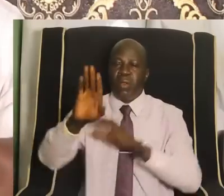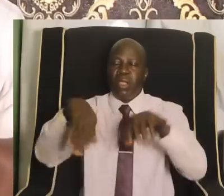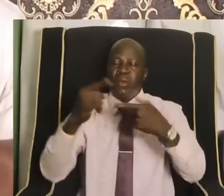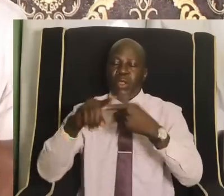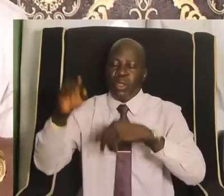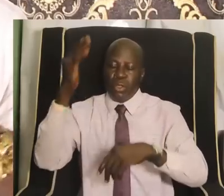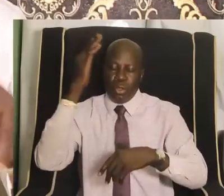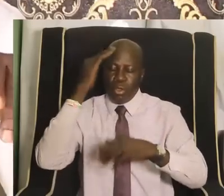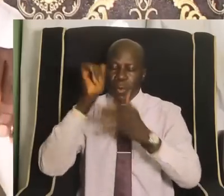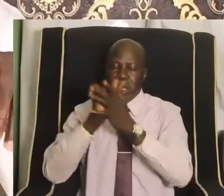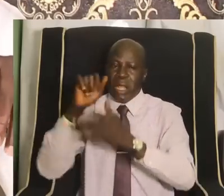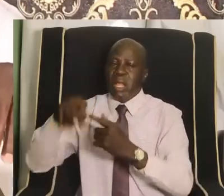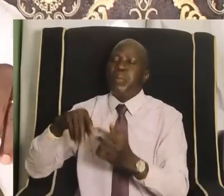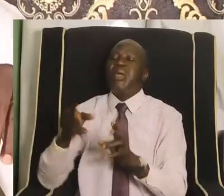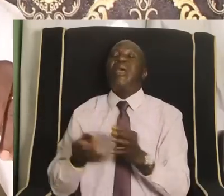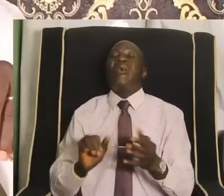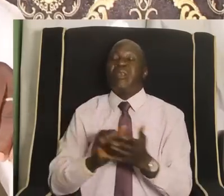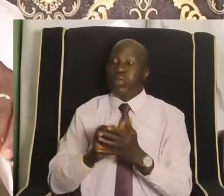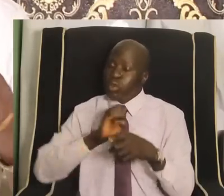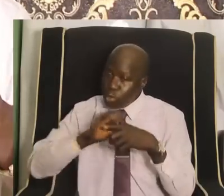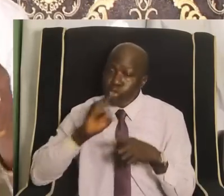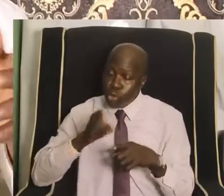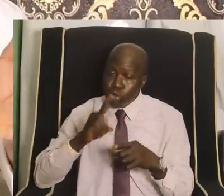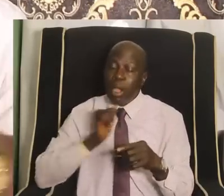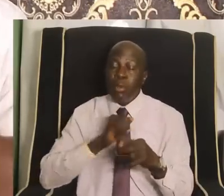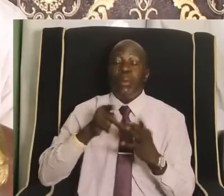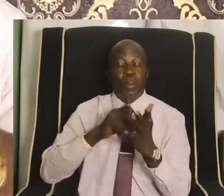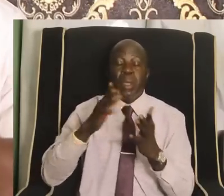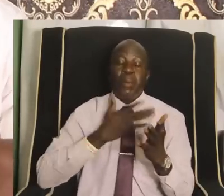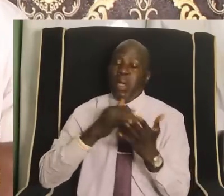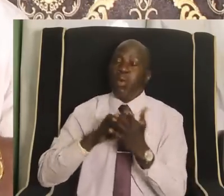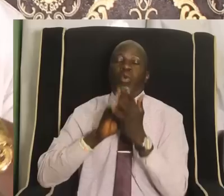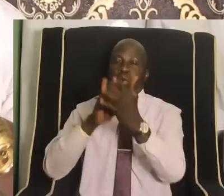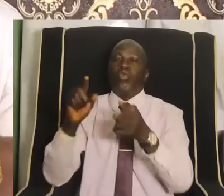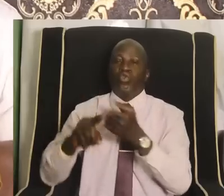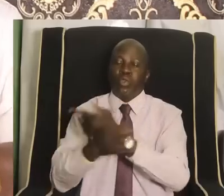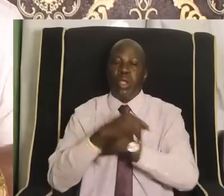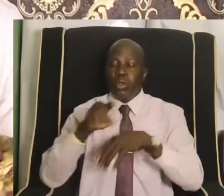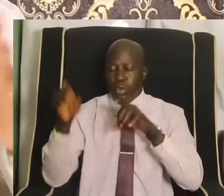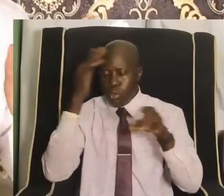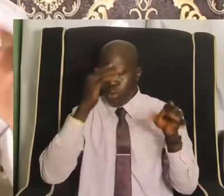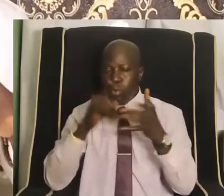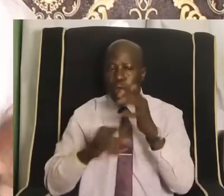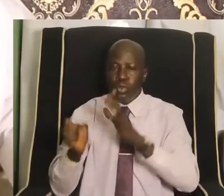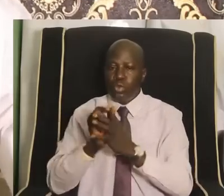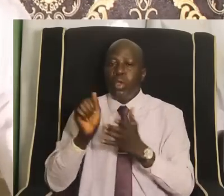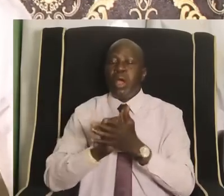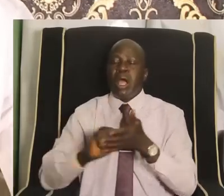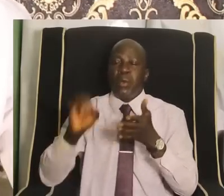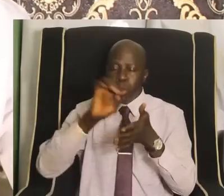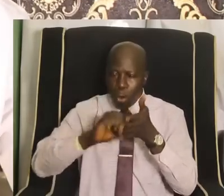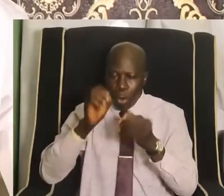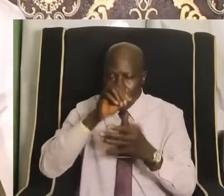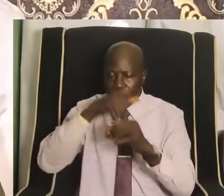your heart, you want to support this program. Then surely I'm going to pay my pastor today. Today, do you know what you do? Mm-hmm. Take your pen and write the